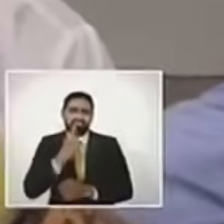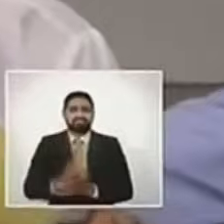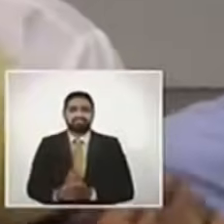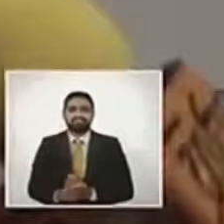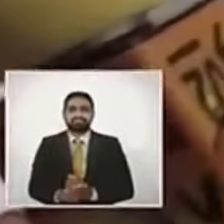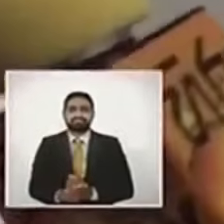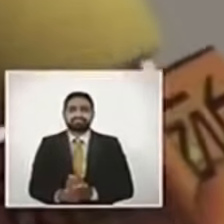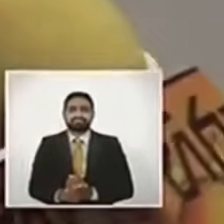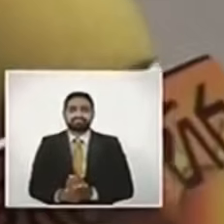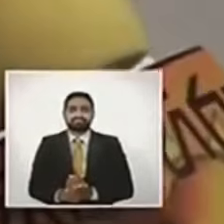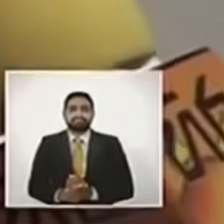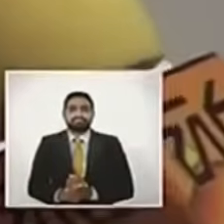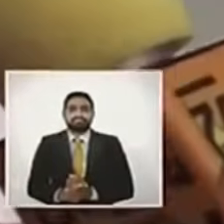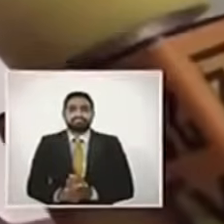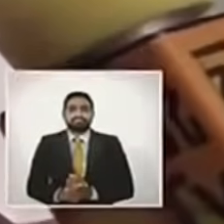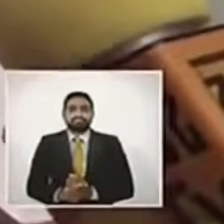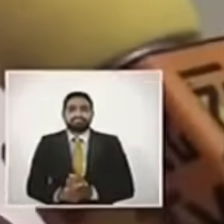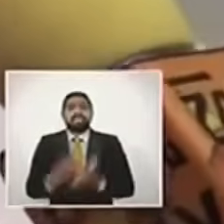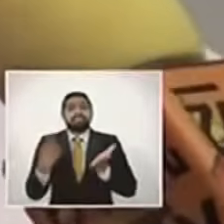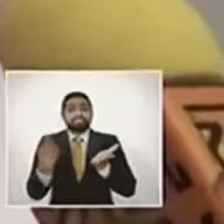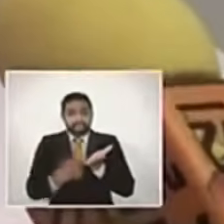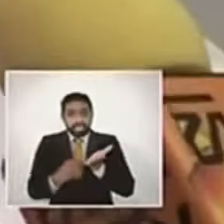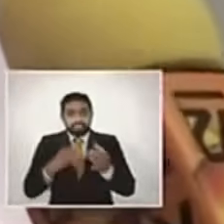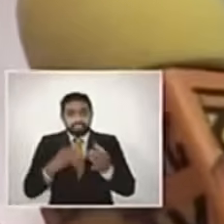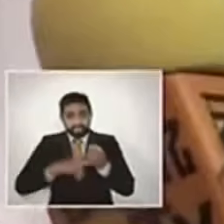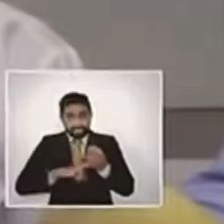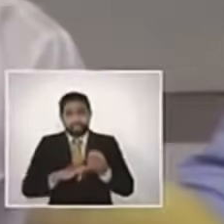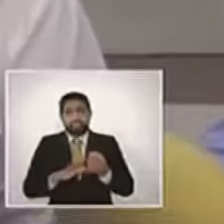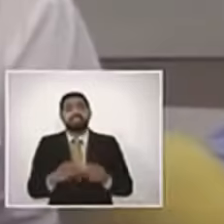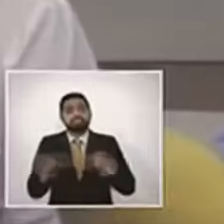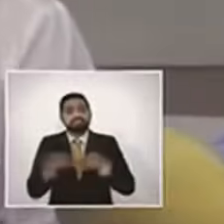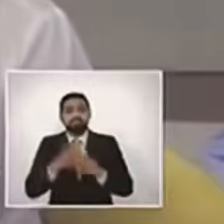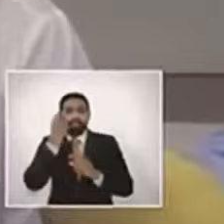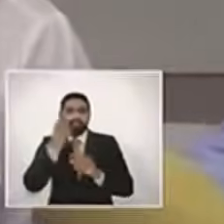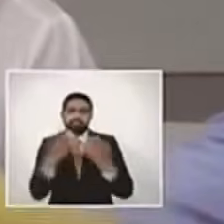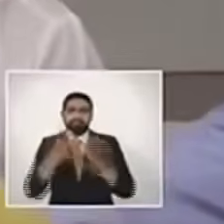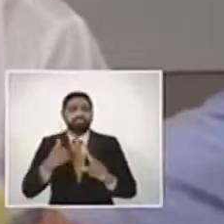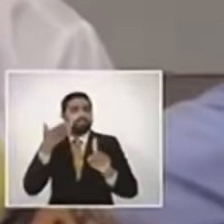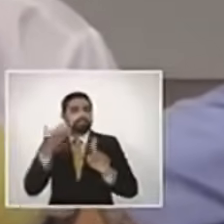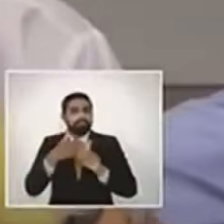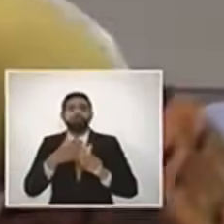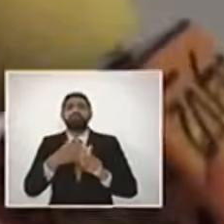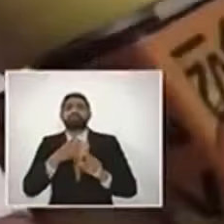Rajitha Senaratne also expressed views regarding a regime change. Not only